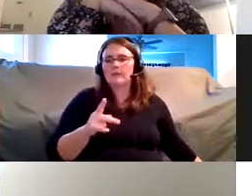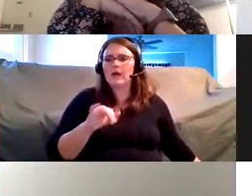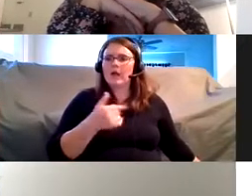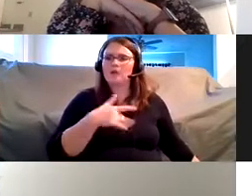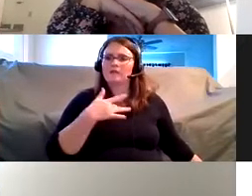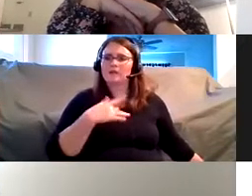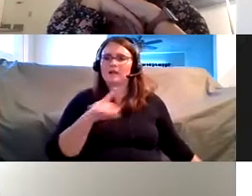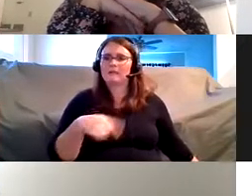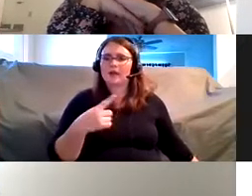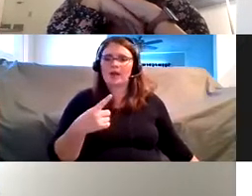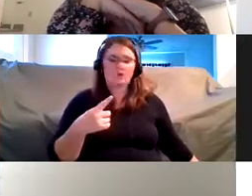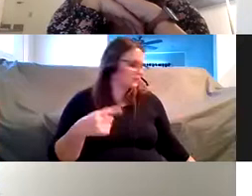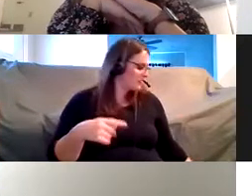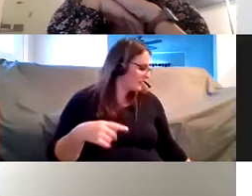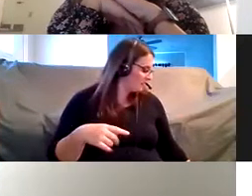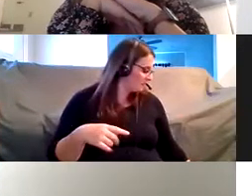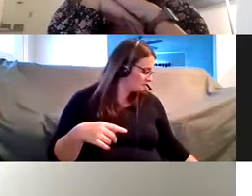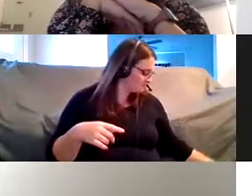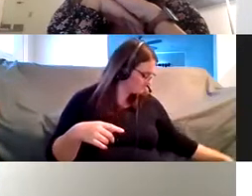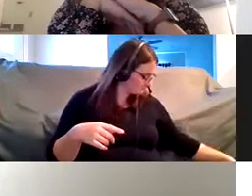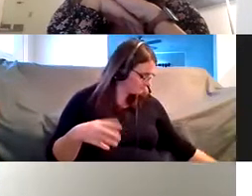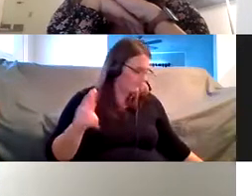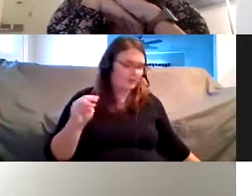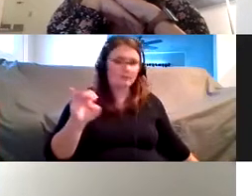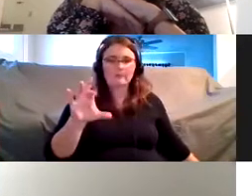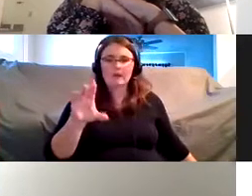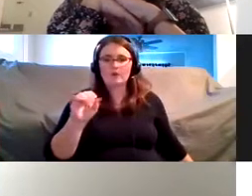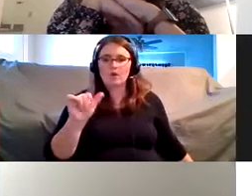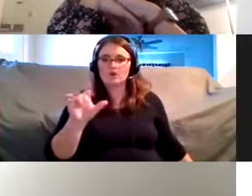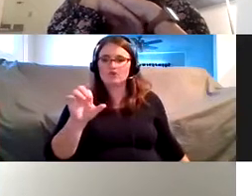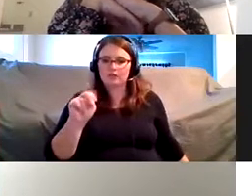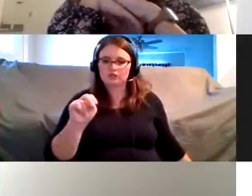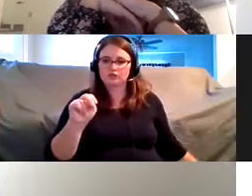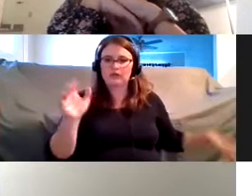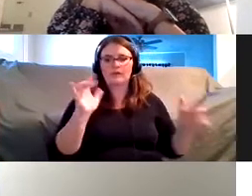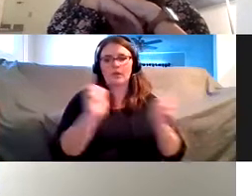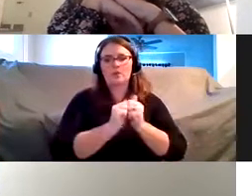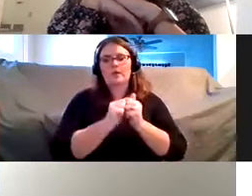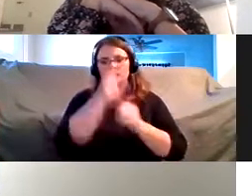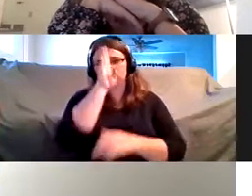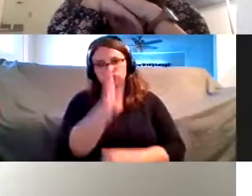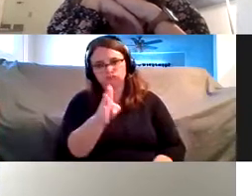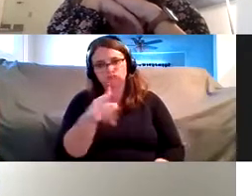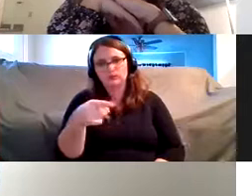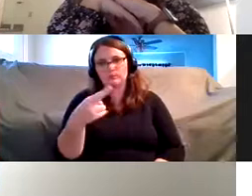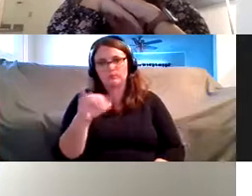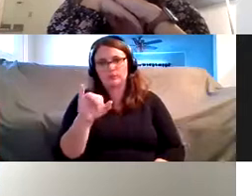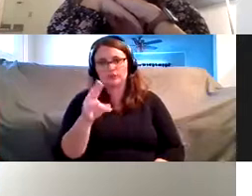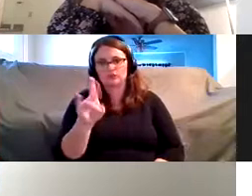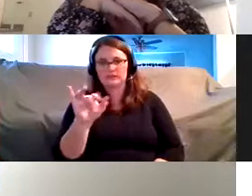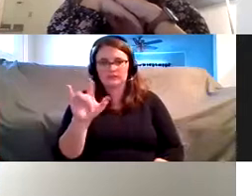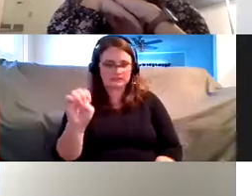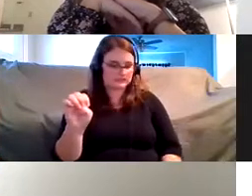for example, just a blatant prejudice. So there's literature out there that suggests